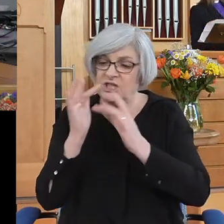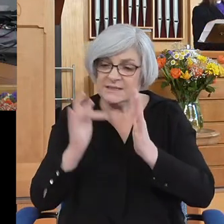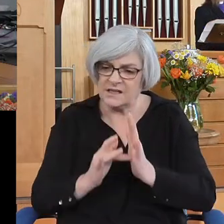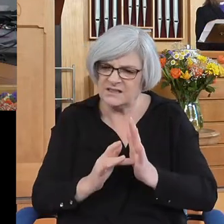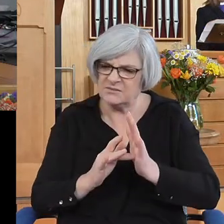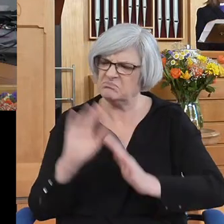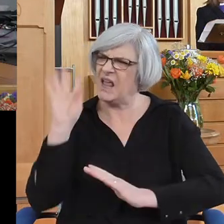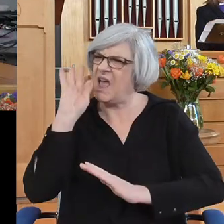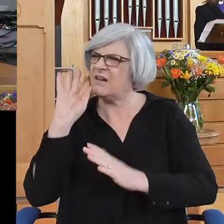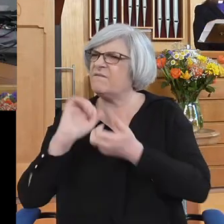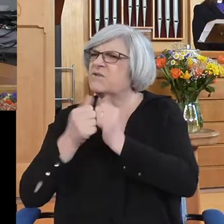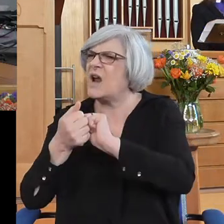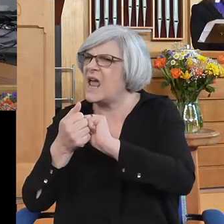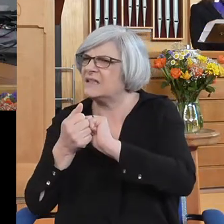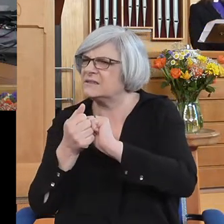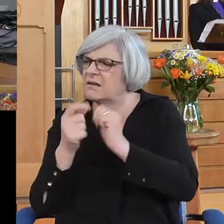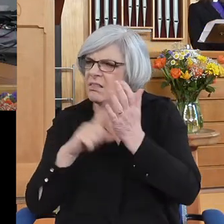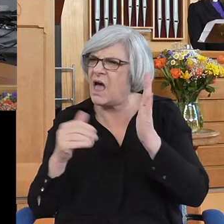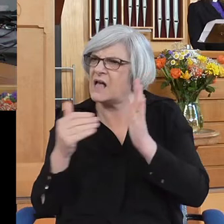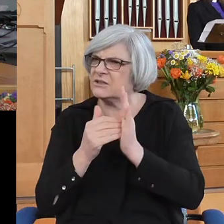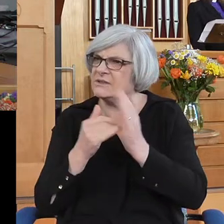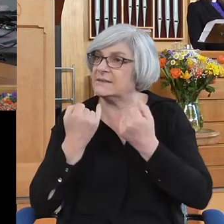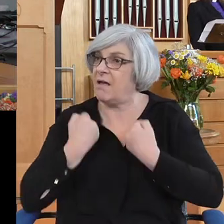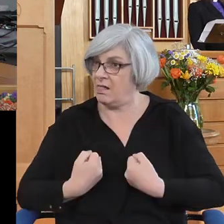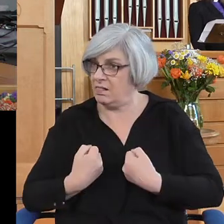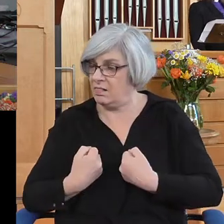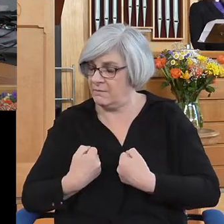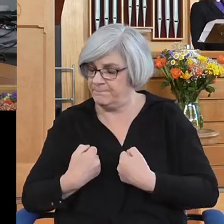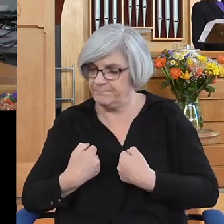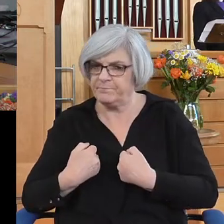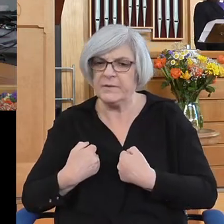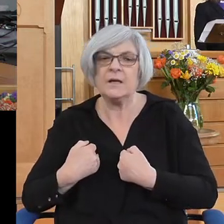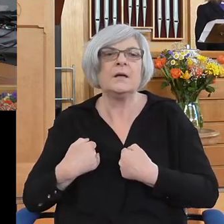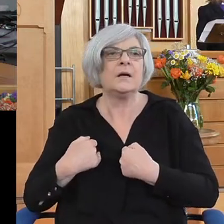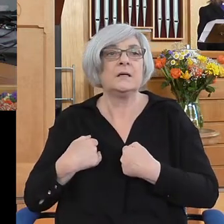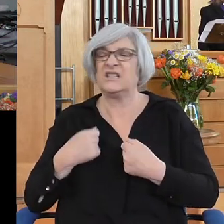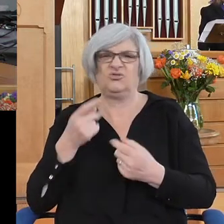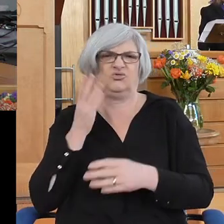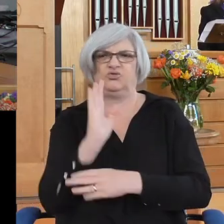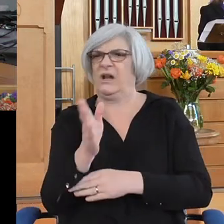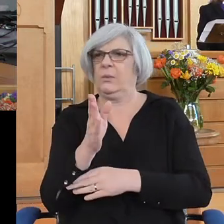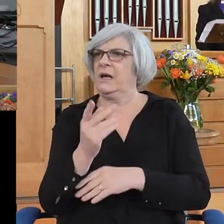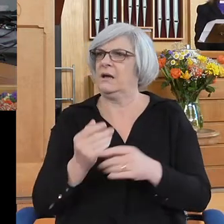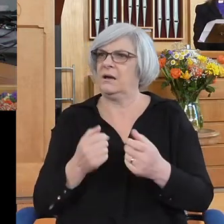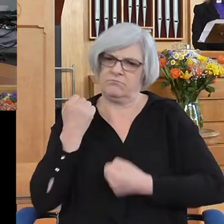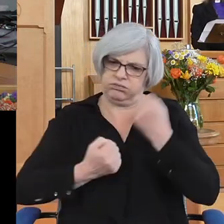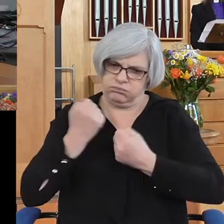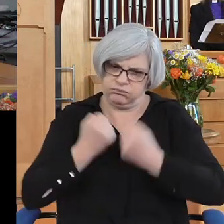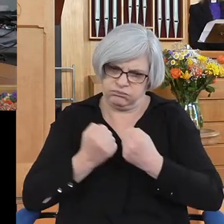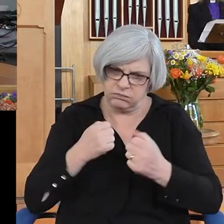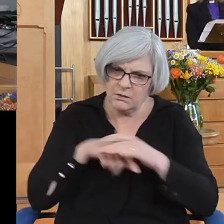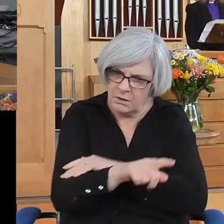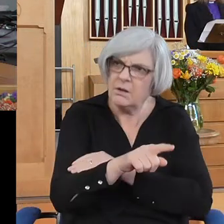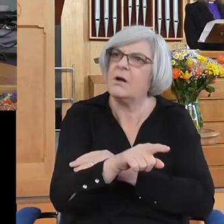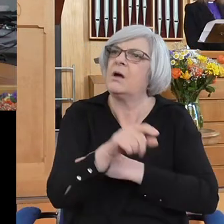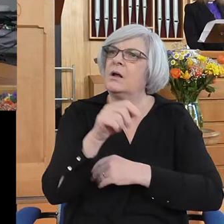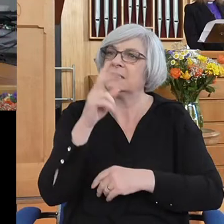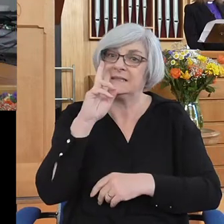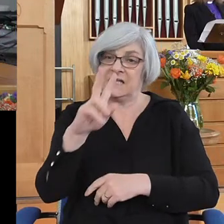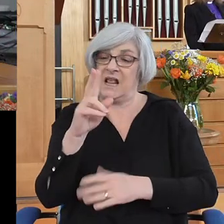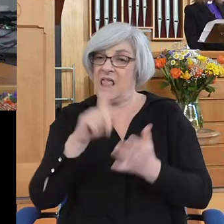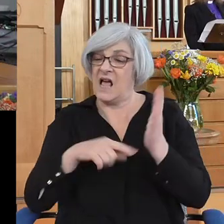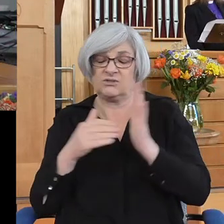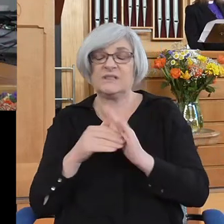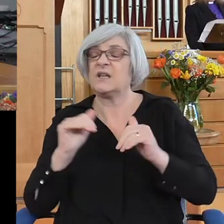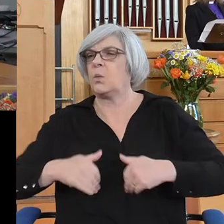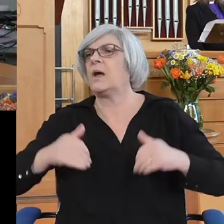heard that his friend Lazarus was ill. And he didn't immediately go to see Lazarus. He waited a couple